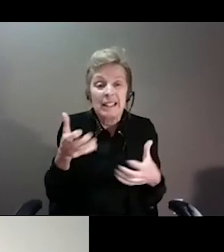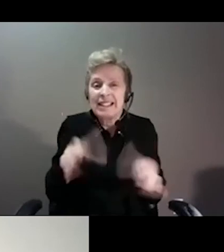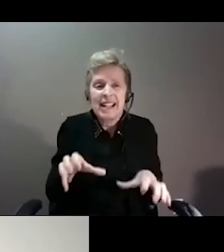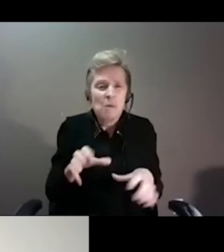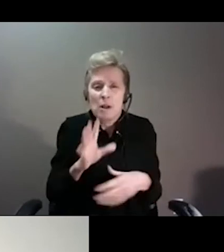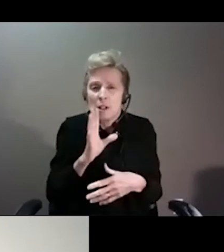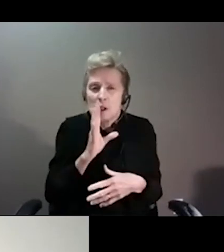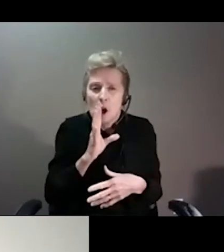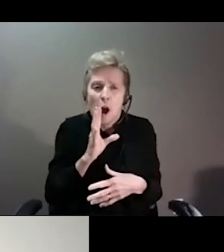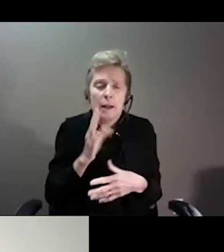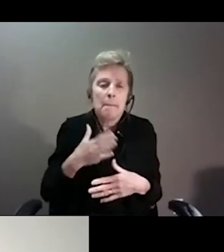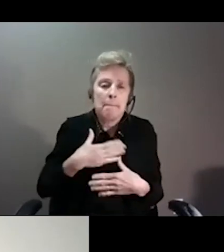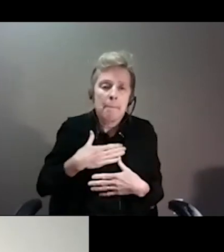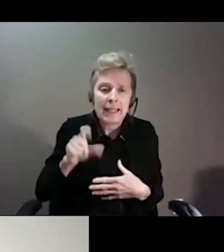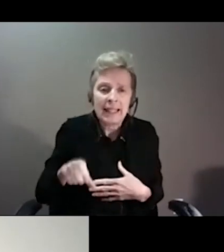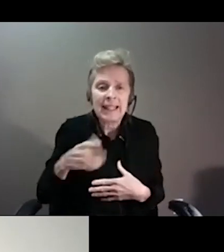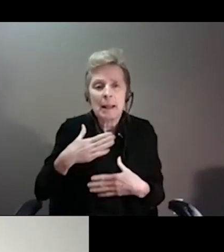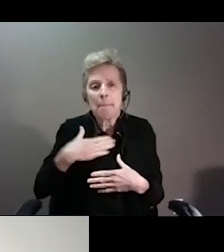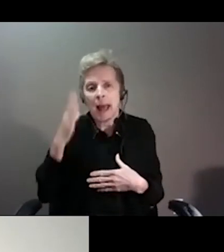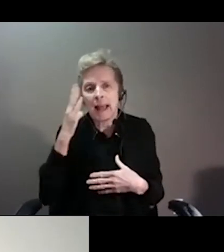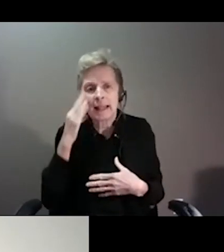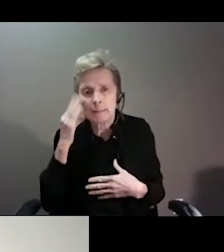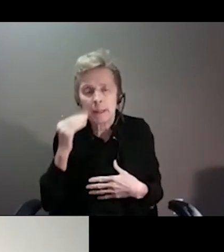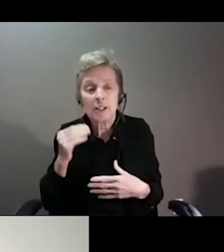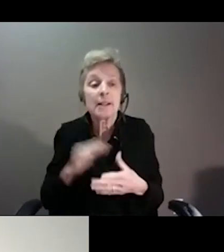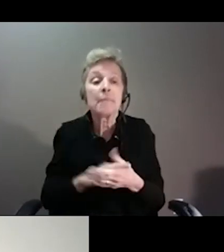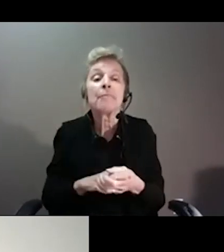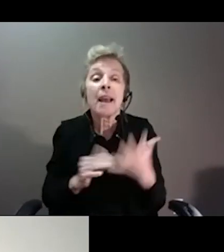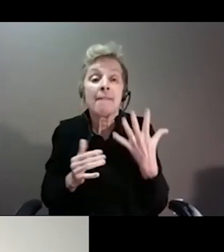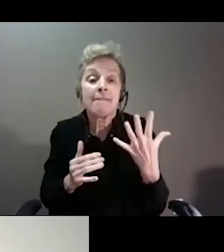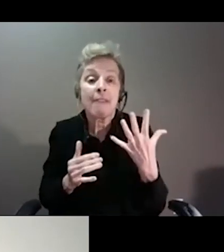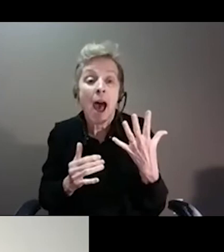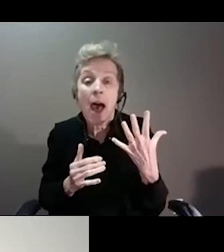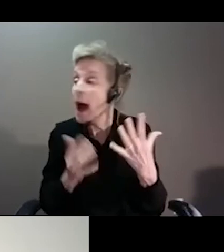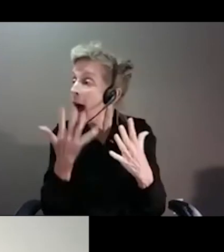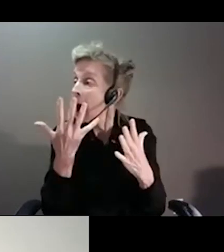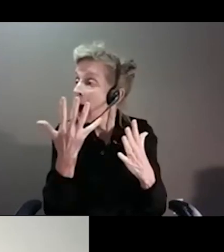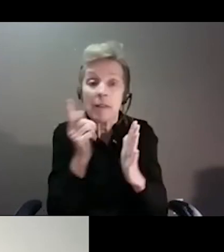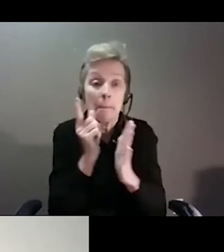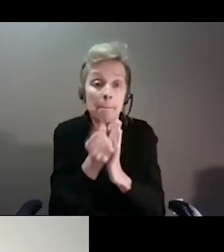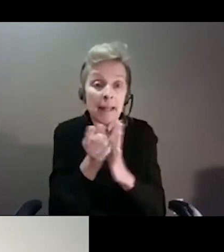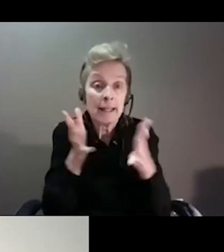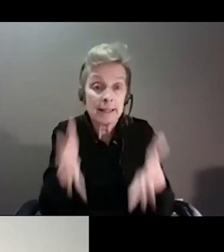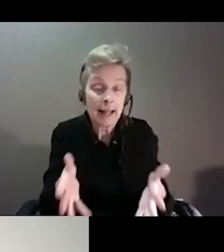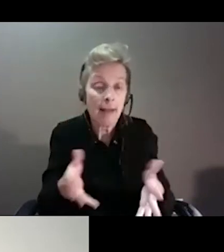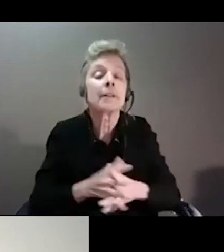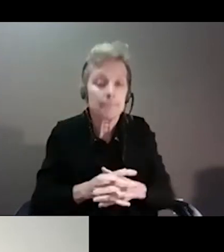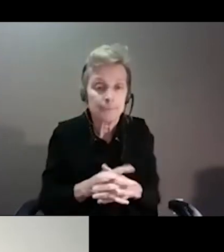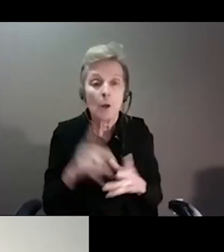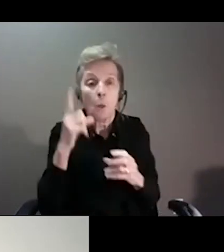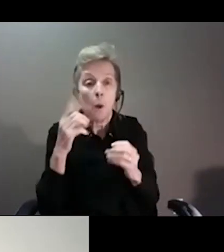or their lived experience. So we do have 5 minutes, and I think there is one more question.